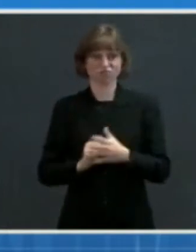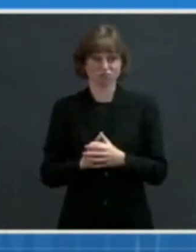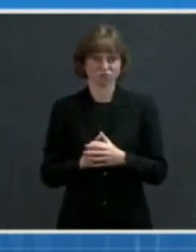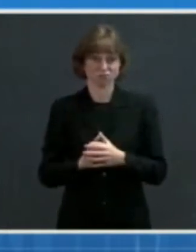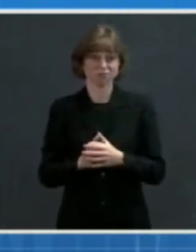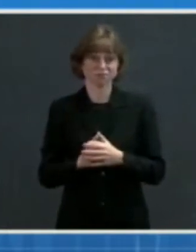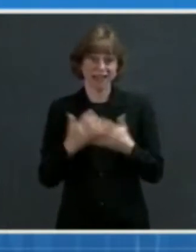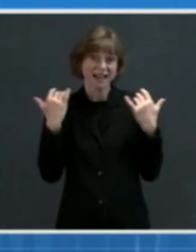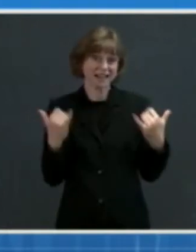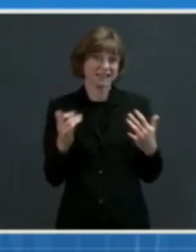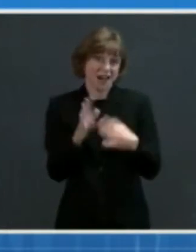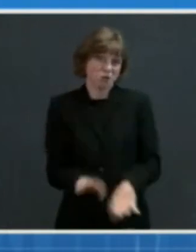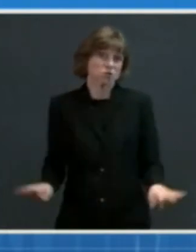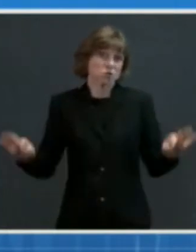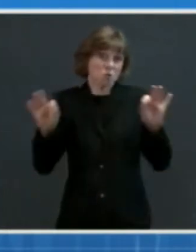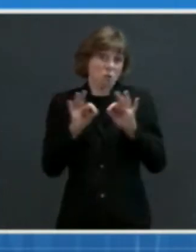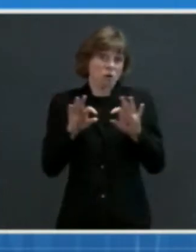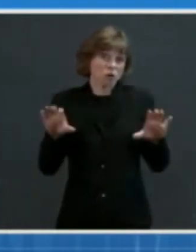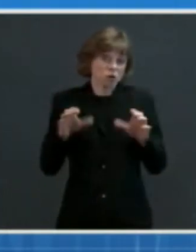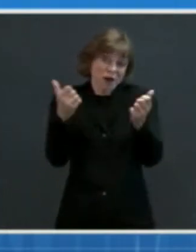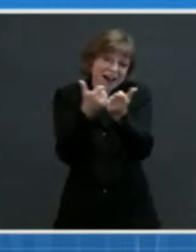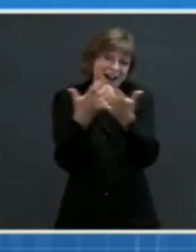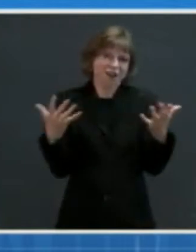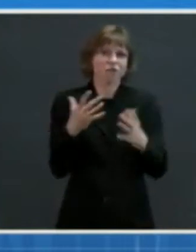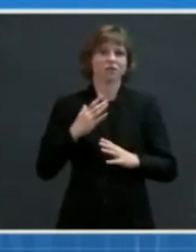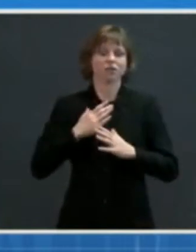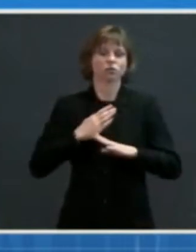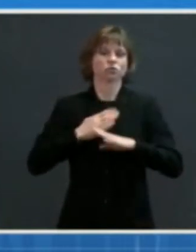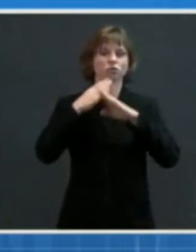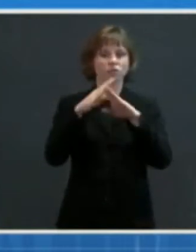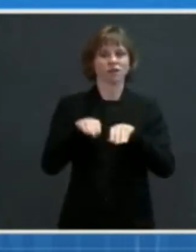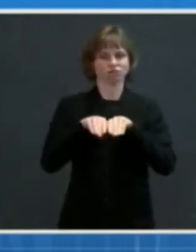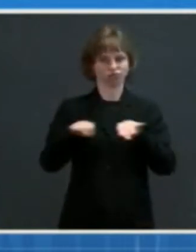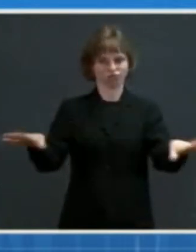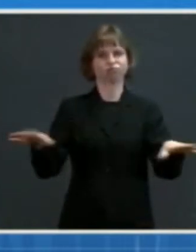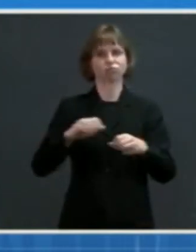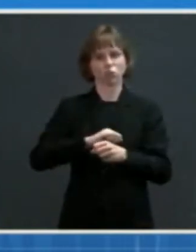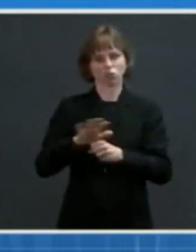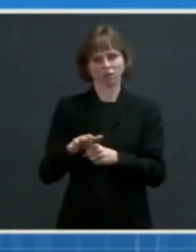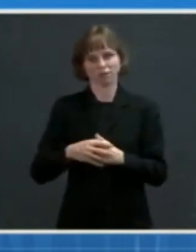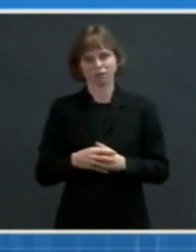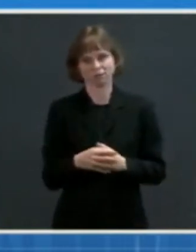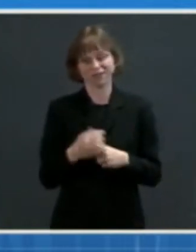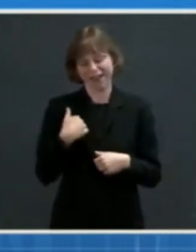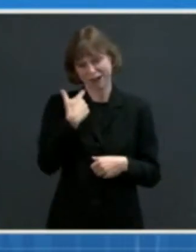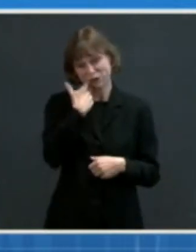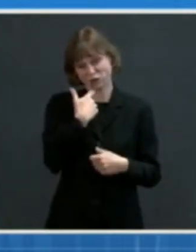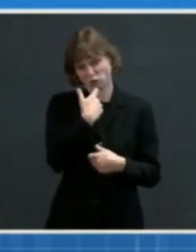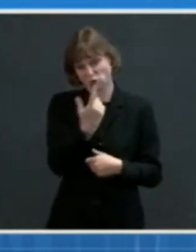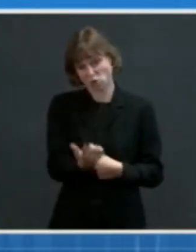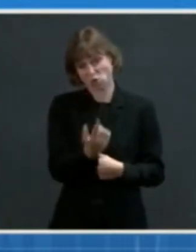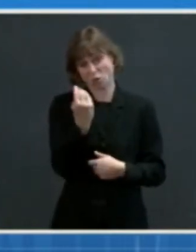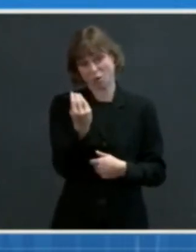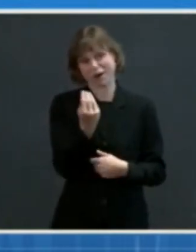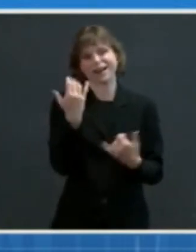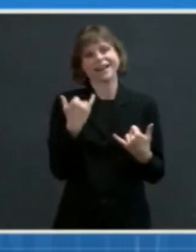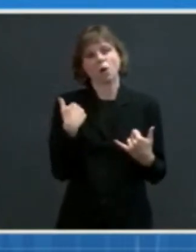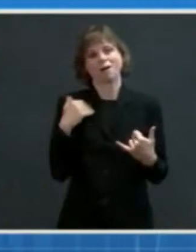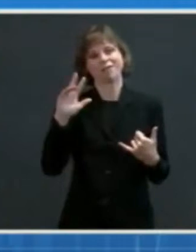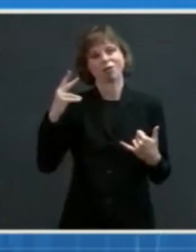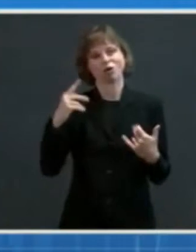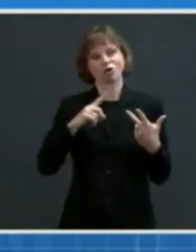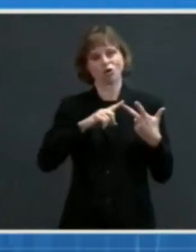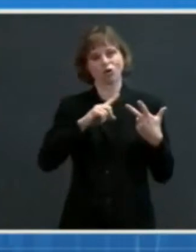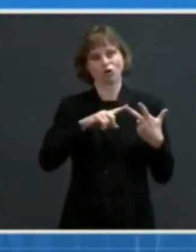ever, we must do all we can to stop the spread of the virus. As I said on Monday, we now have a third safe and